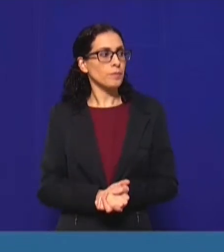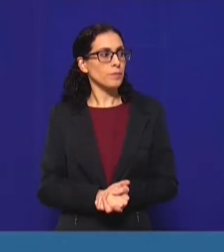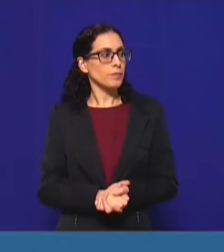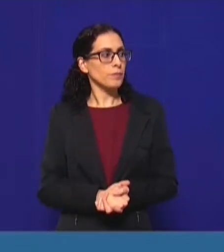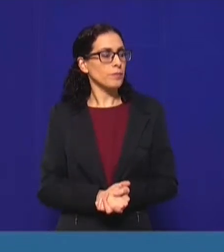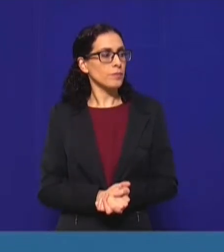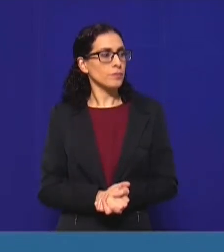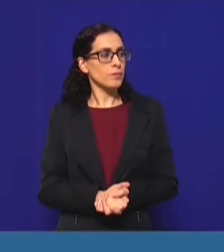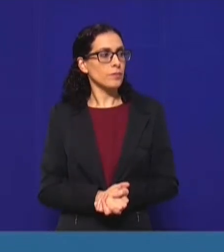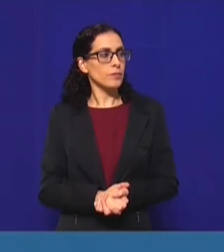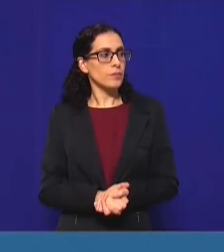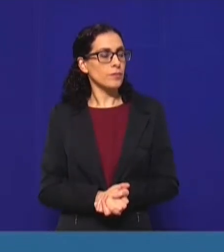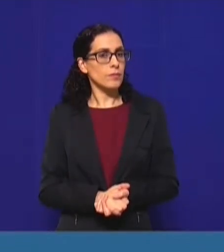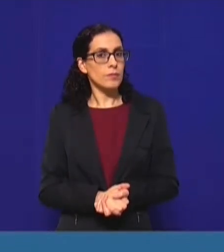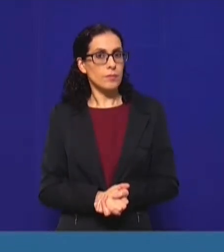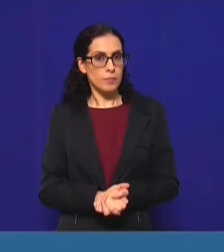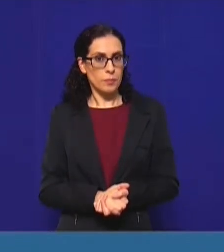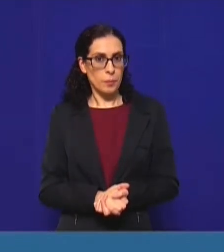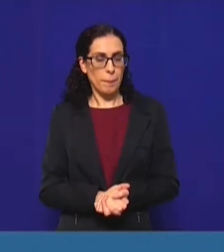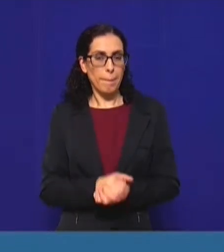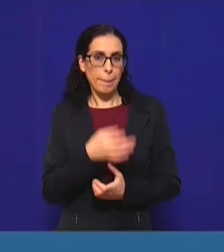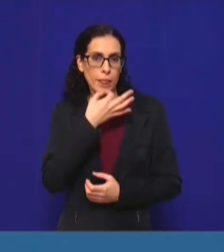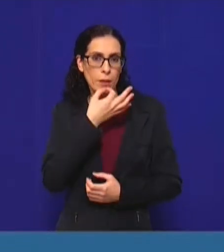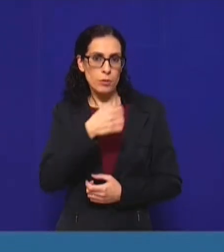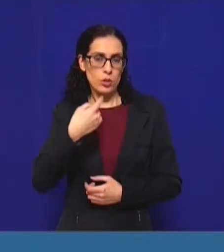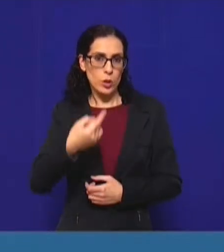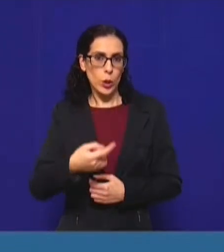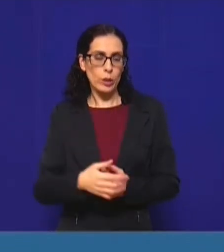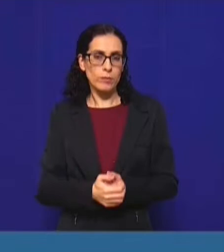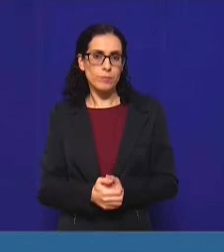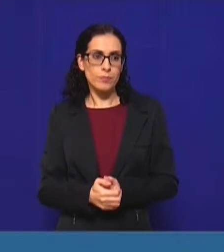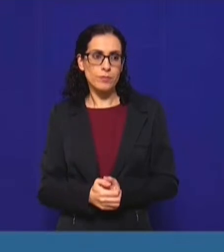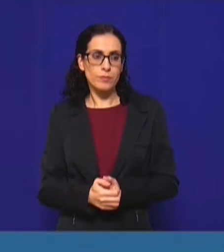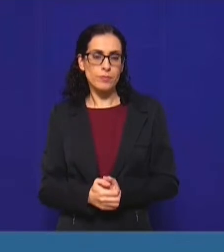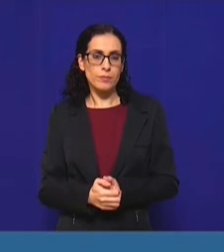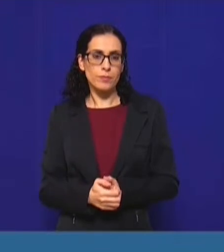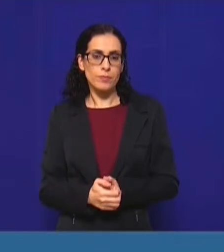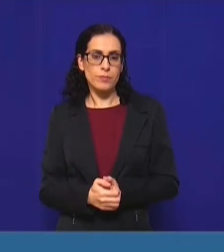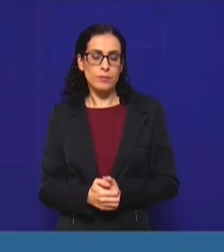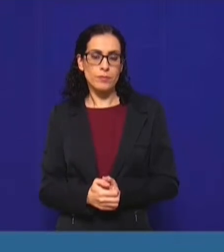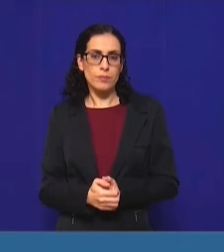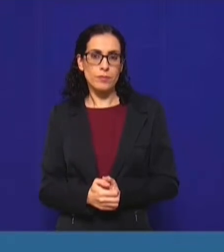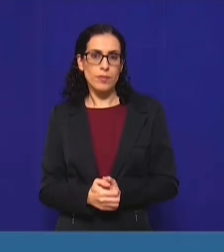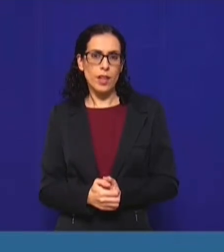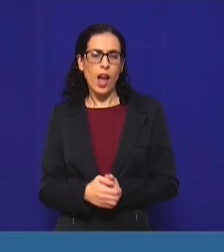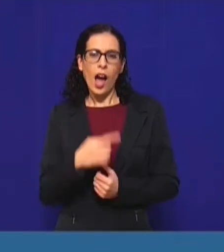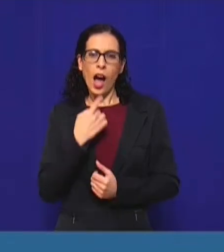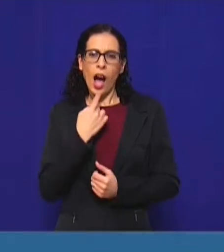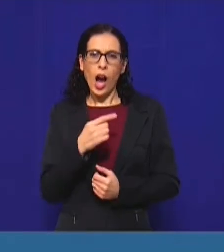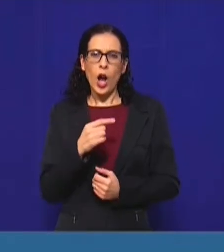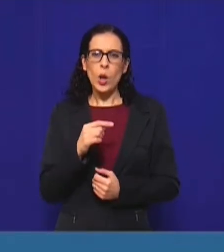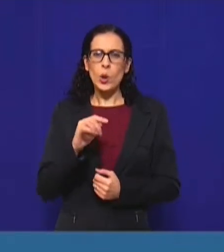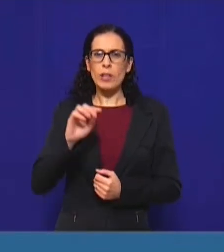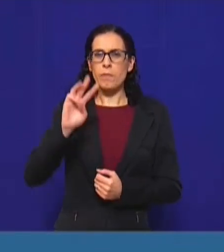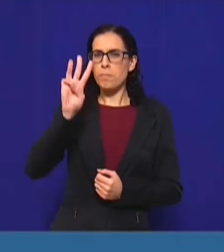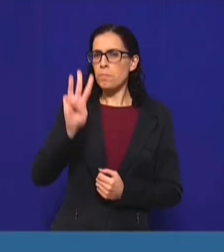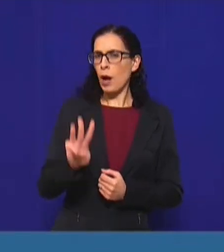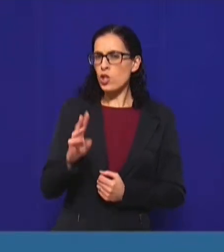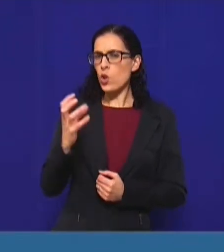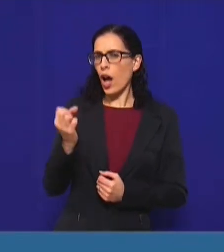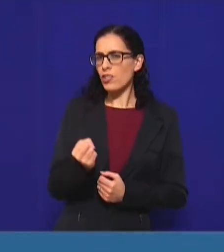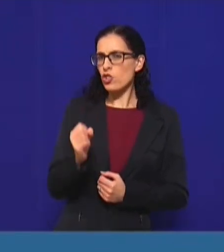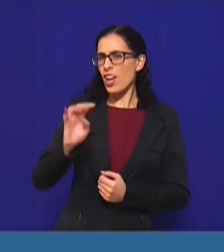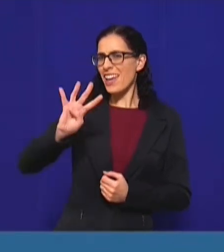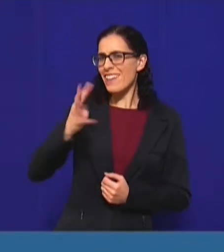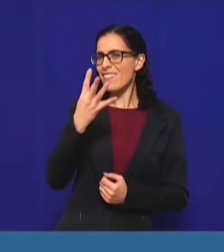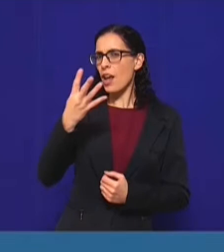Nsallimlek Professor Gawci kelli peplow minn One News. Kien tħabbar milux illi fil-Marzu se jkollna fil-fatt ir-raba vaċċin kontra